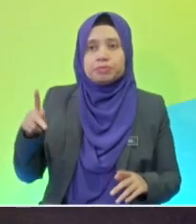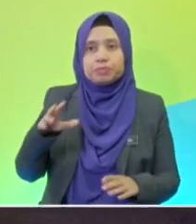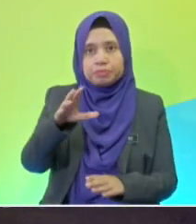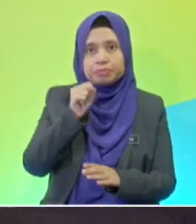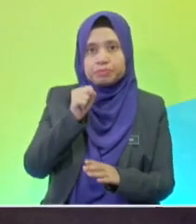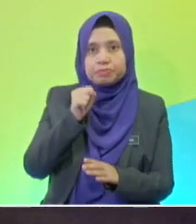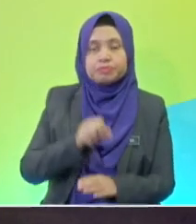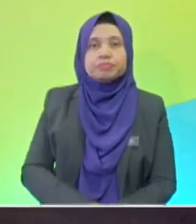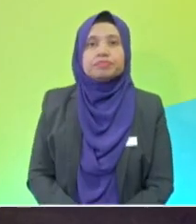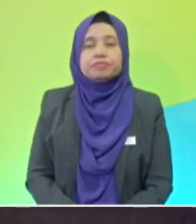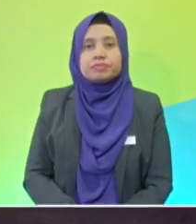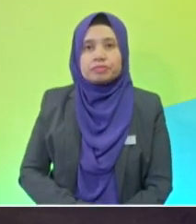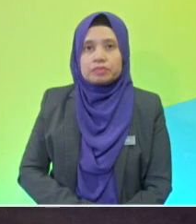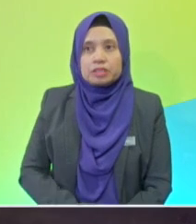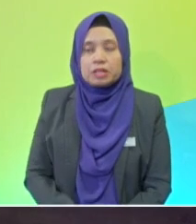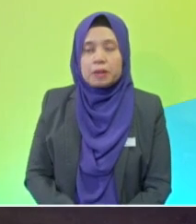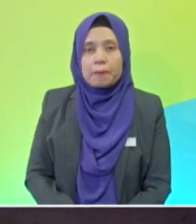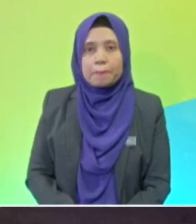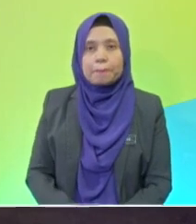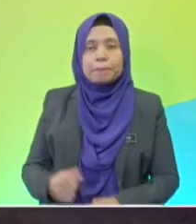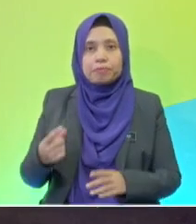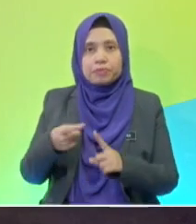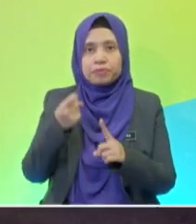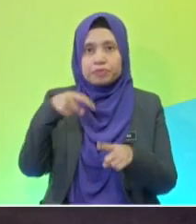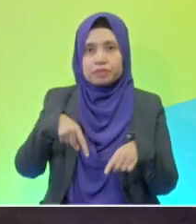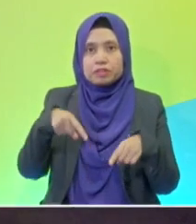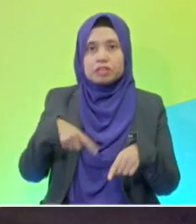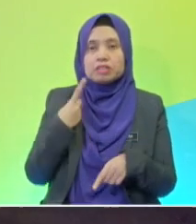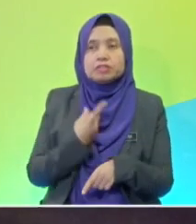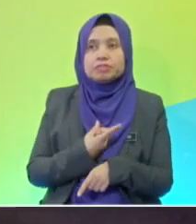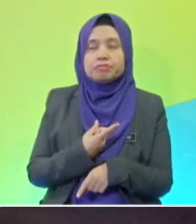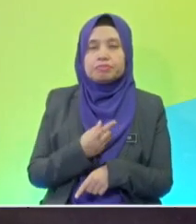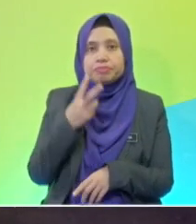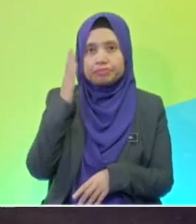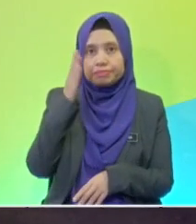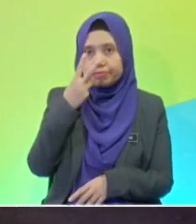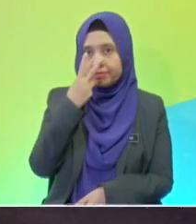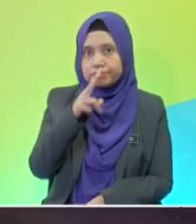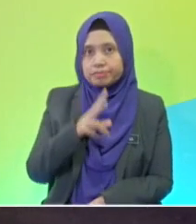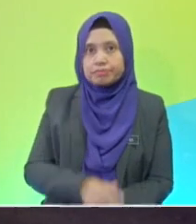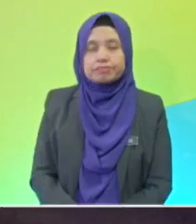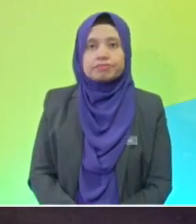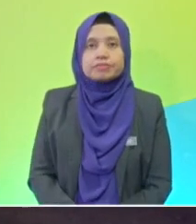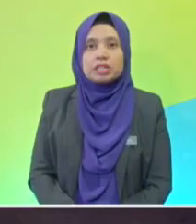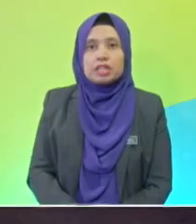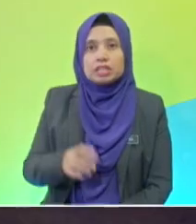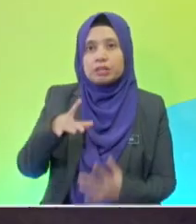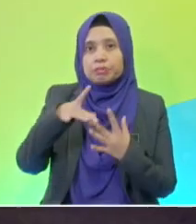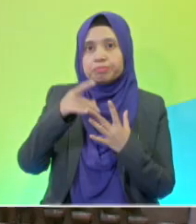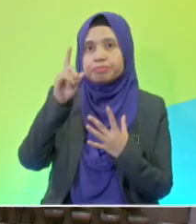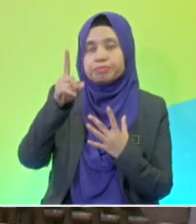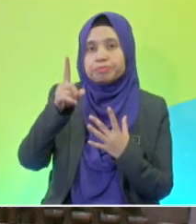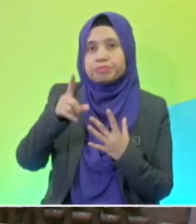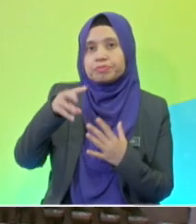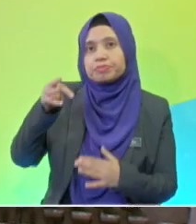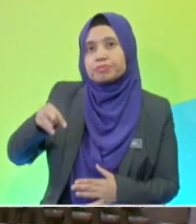right? Yes. Okay, so from here we'll do our activity. Okay, so All now right. I would like to choose one person. I think the